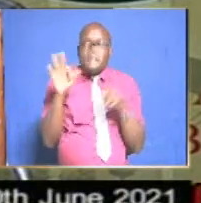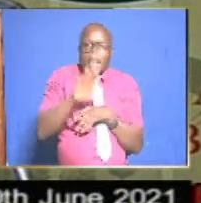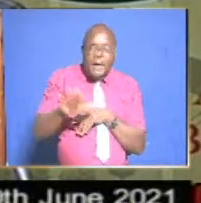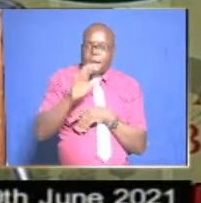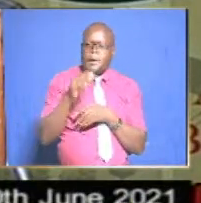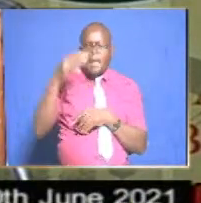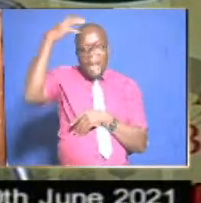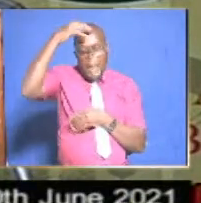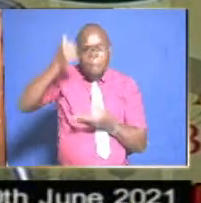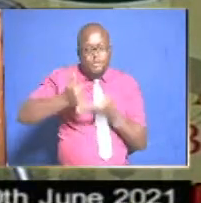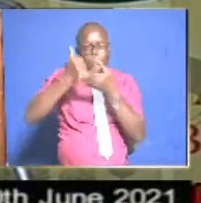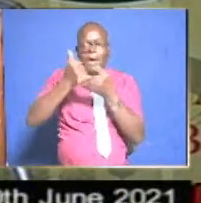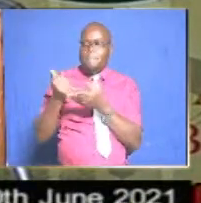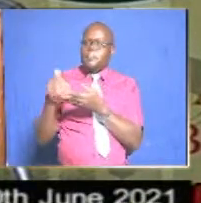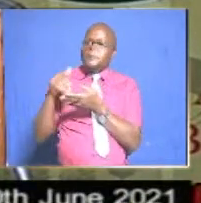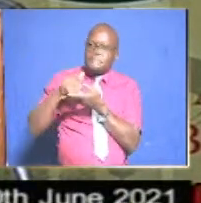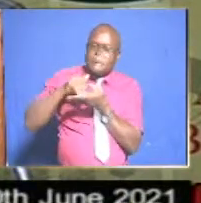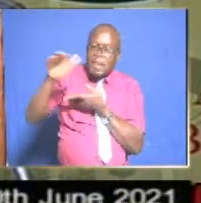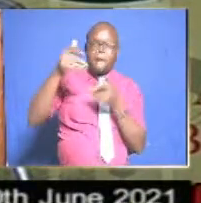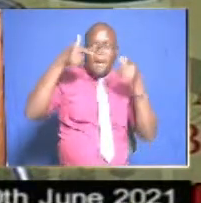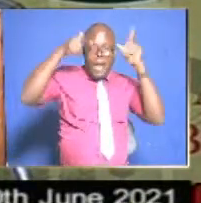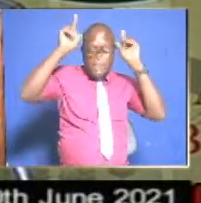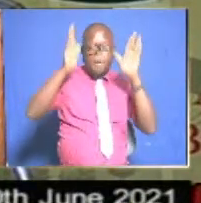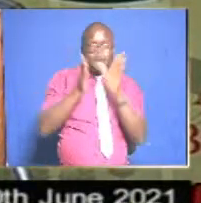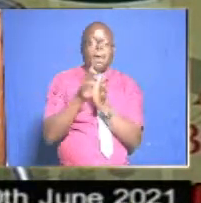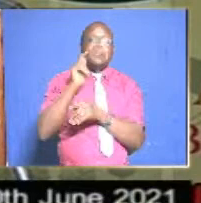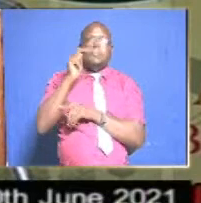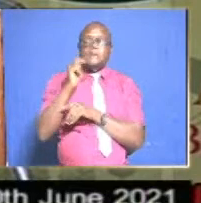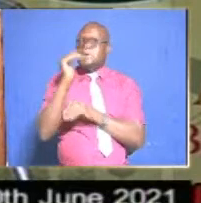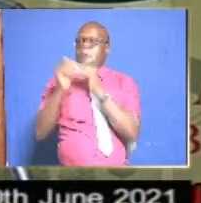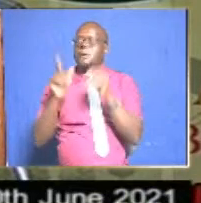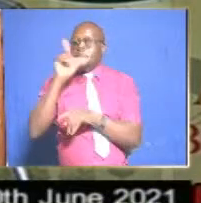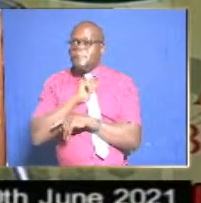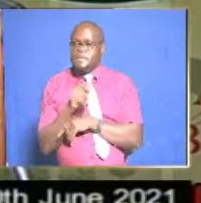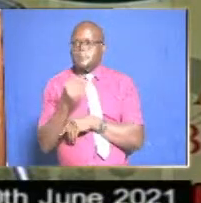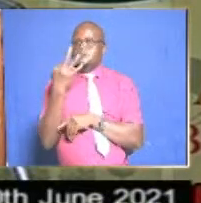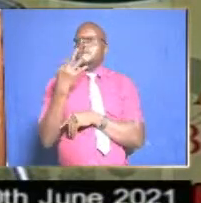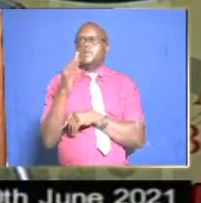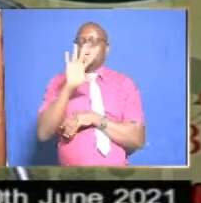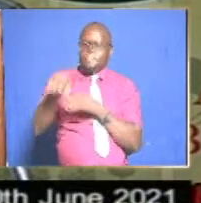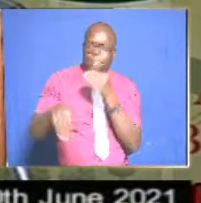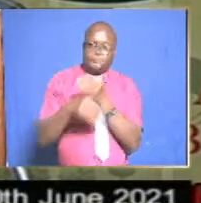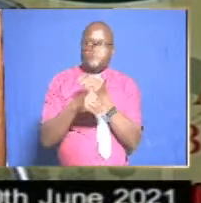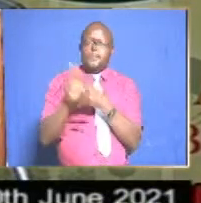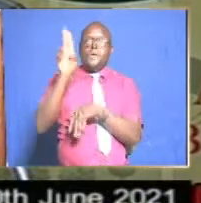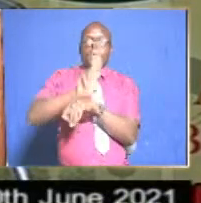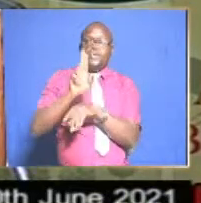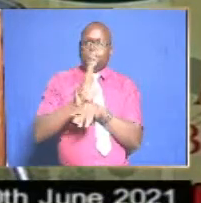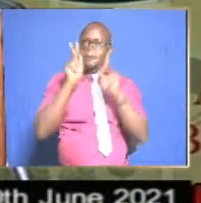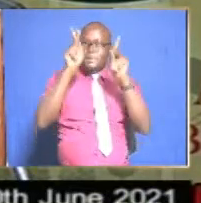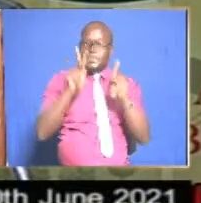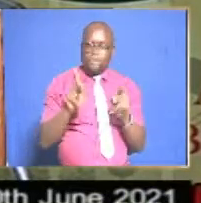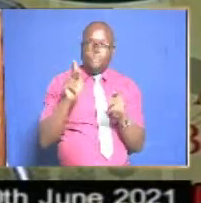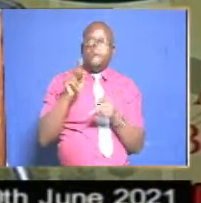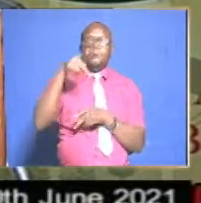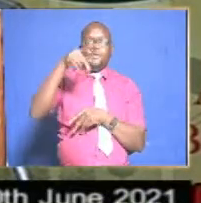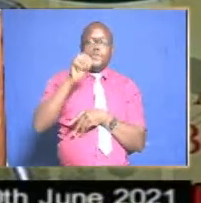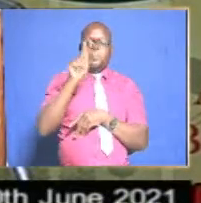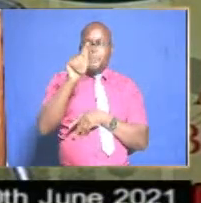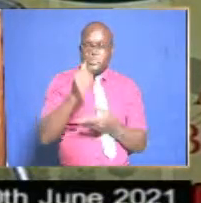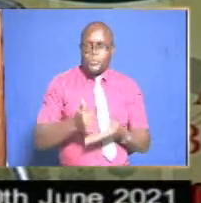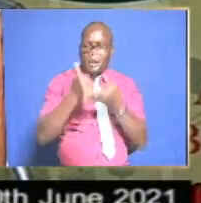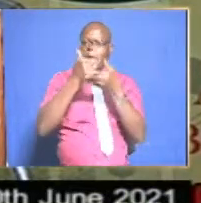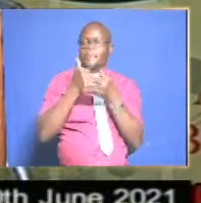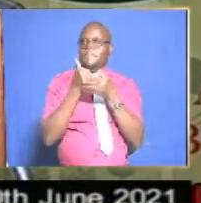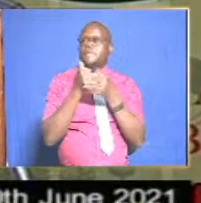export of live animals and processed meat. Three, the rehabilitation and subsequent use of Kisumu Port will enhance efficiency